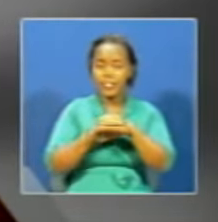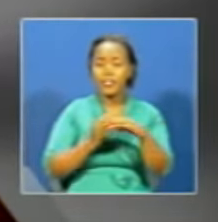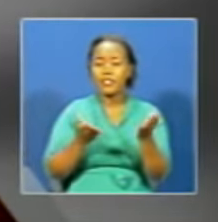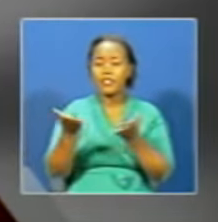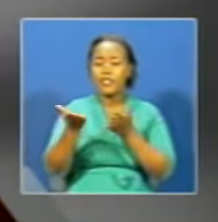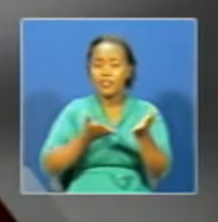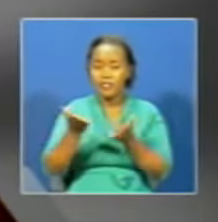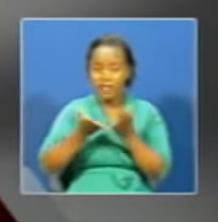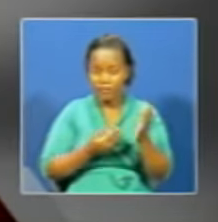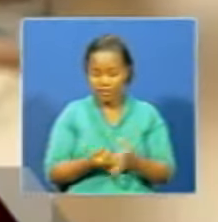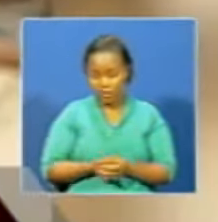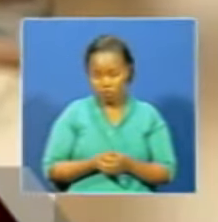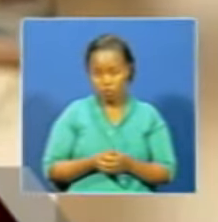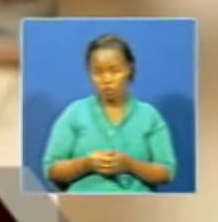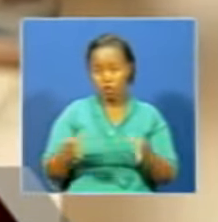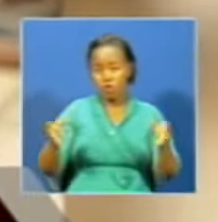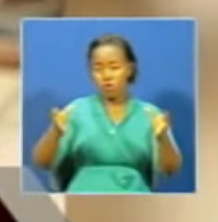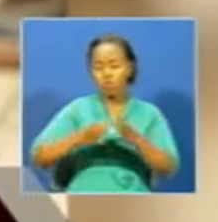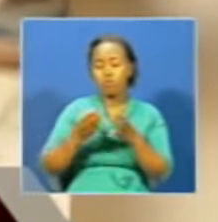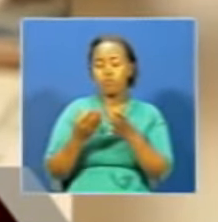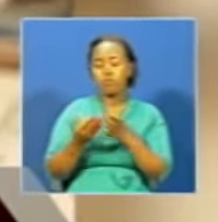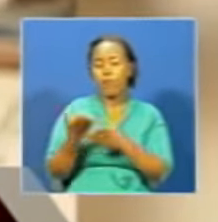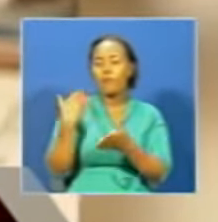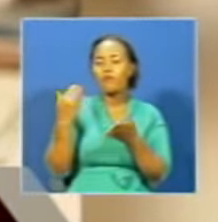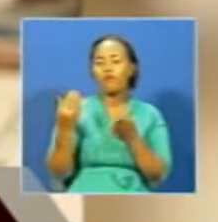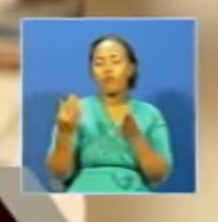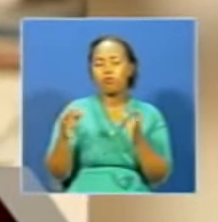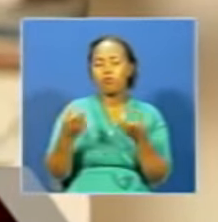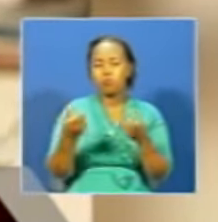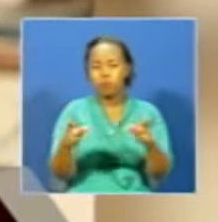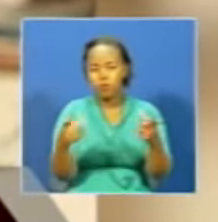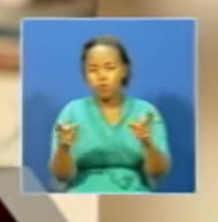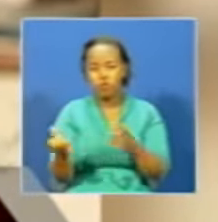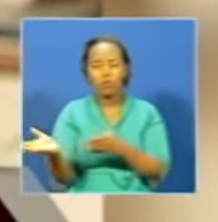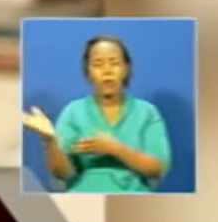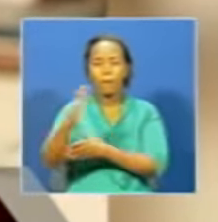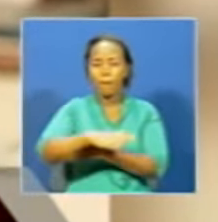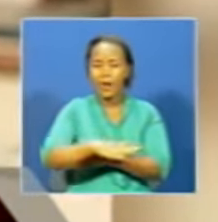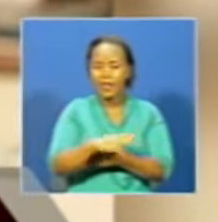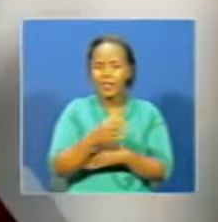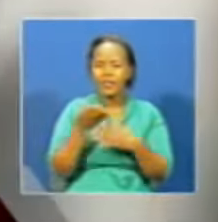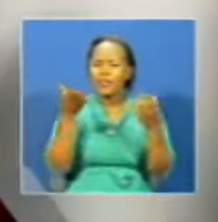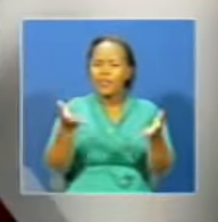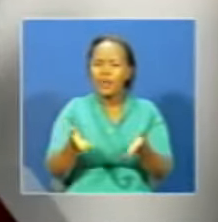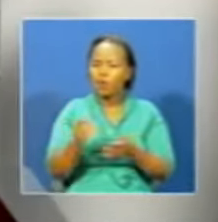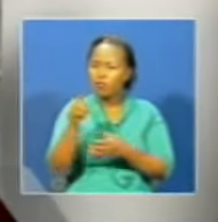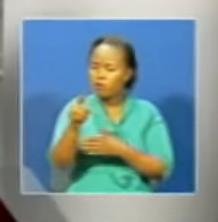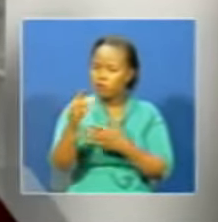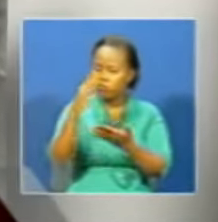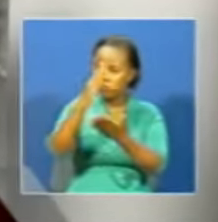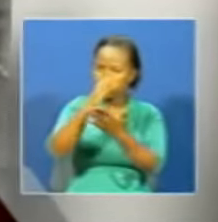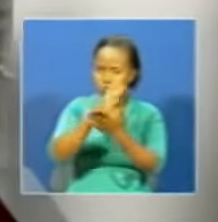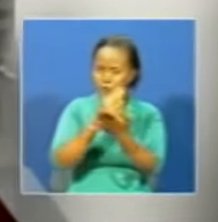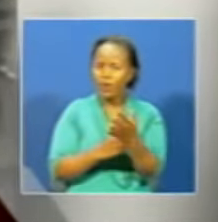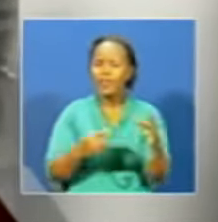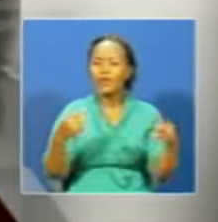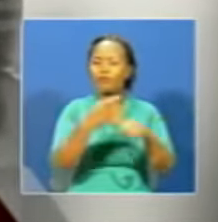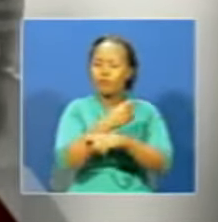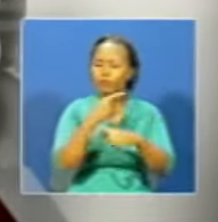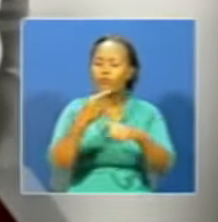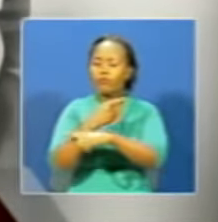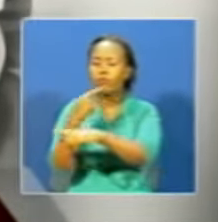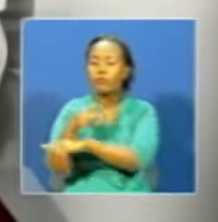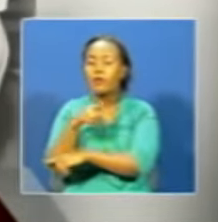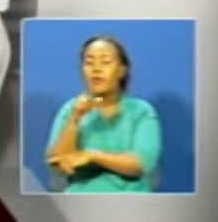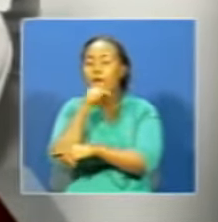presenters including John Karani are back on the airwaves. Jay, Hu Ni Ungwana, done by Leonard